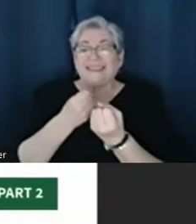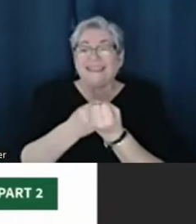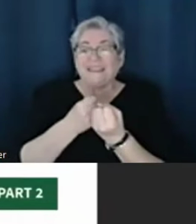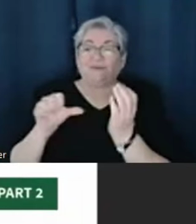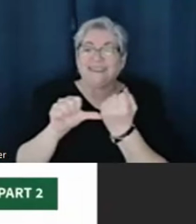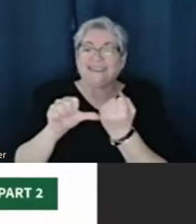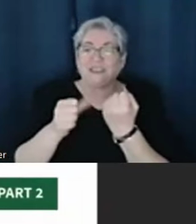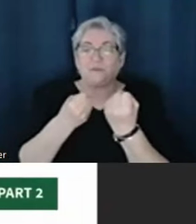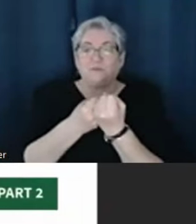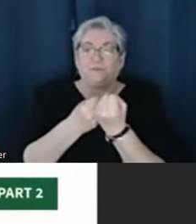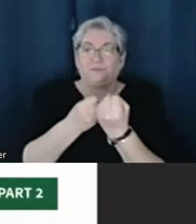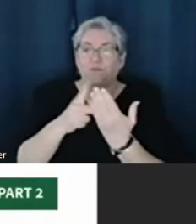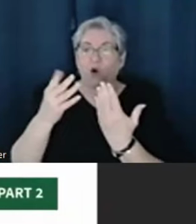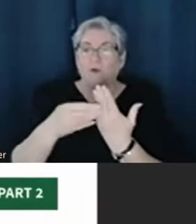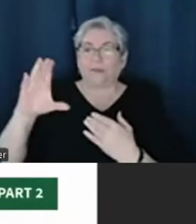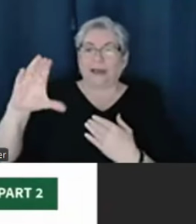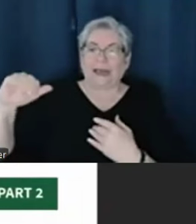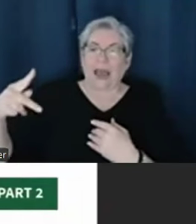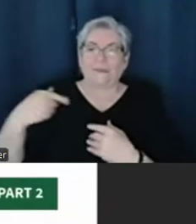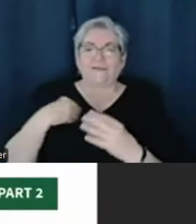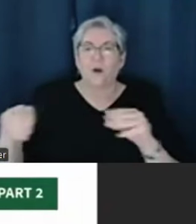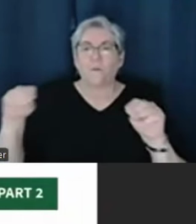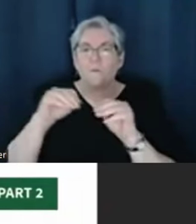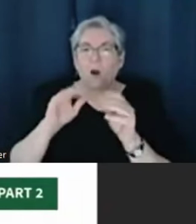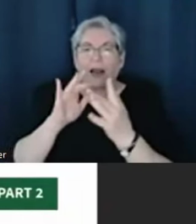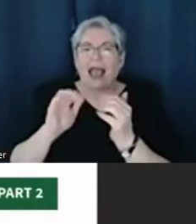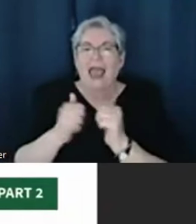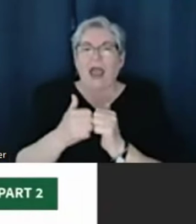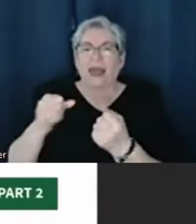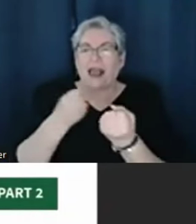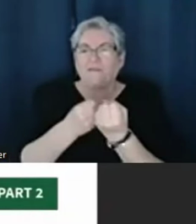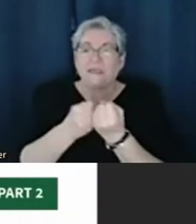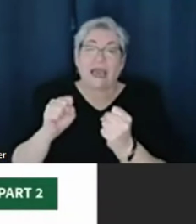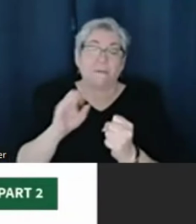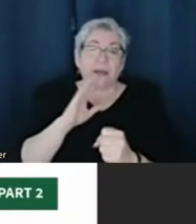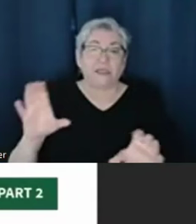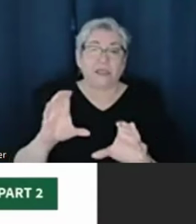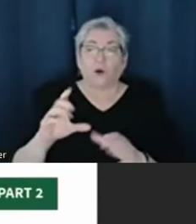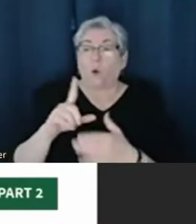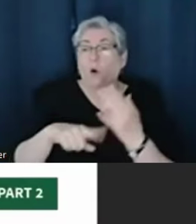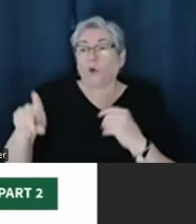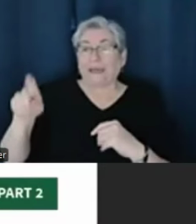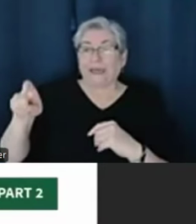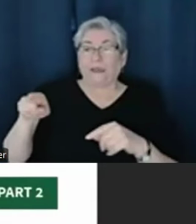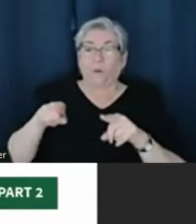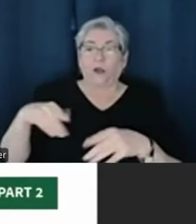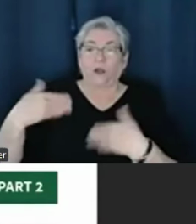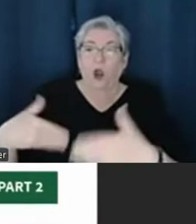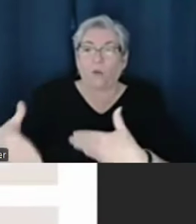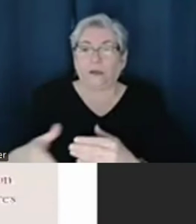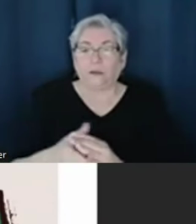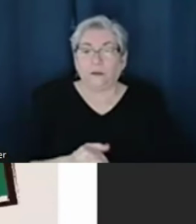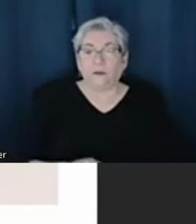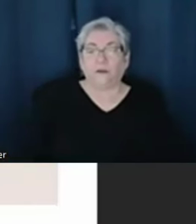more local context for how some of the advocacy might be done or what might be needed along the way.